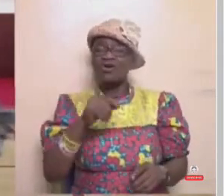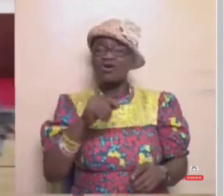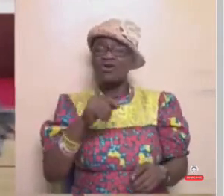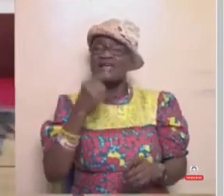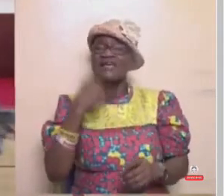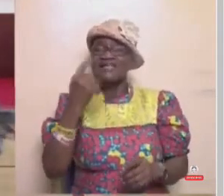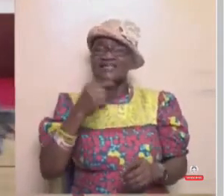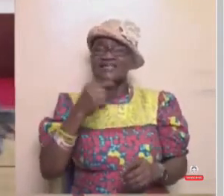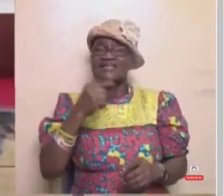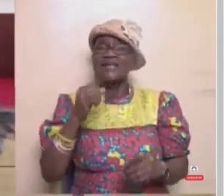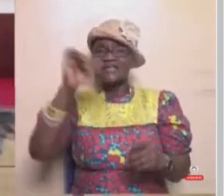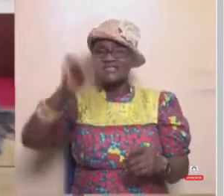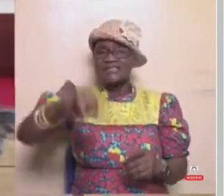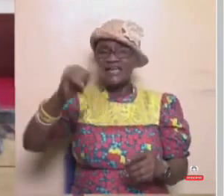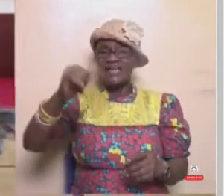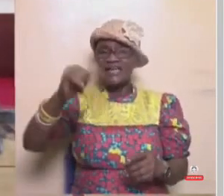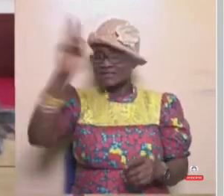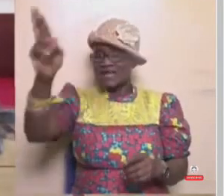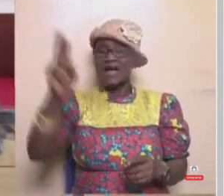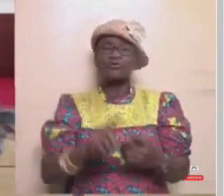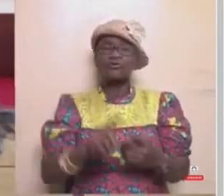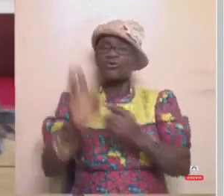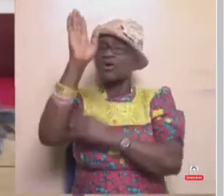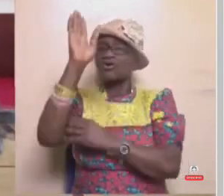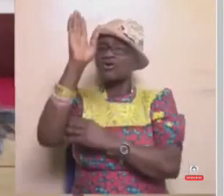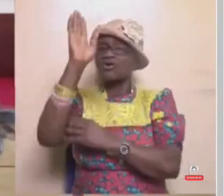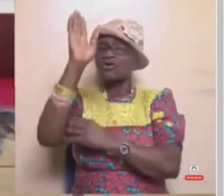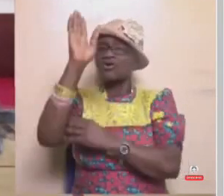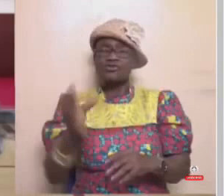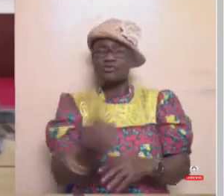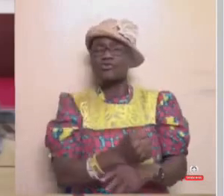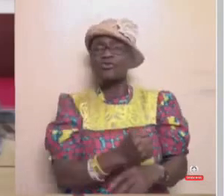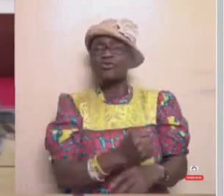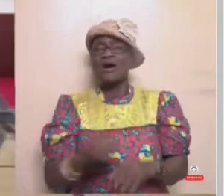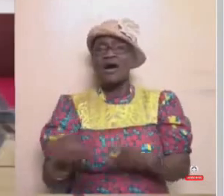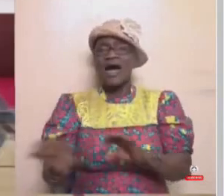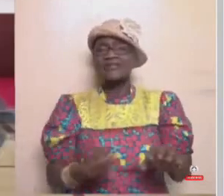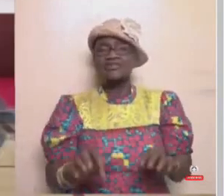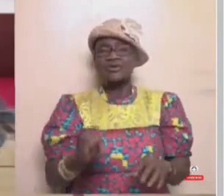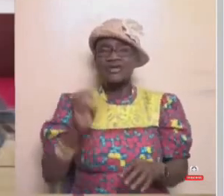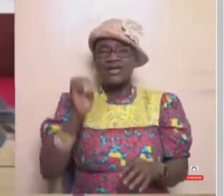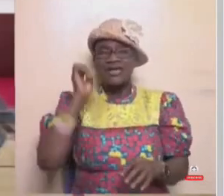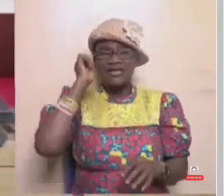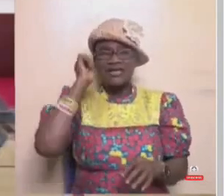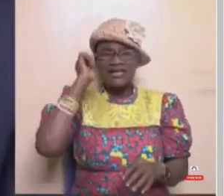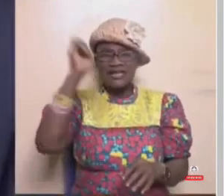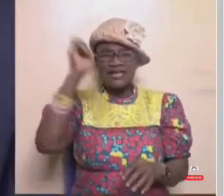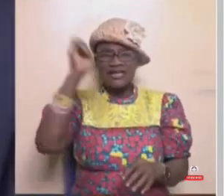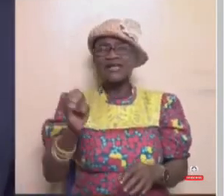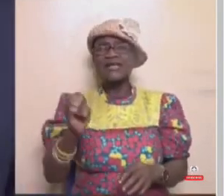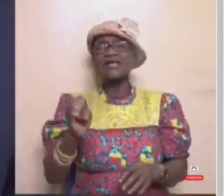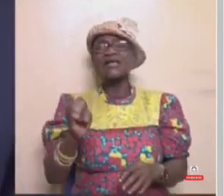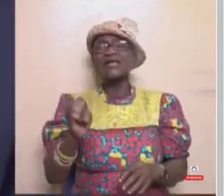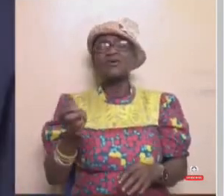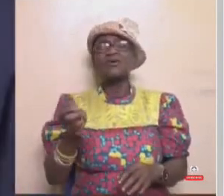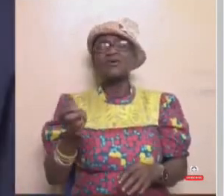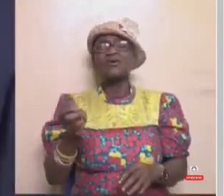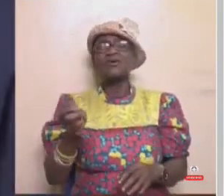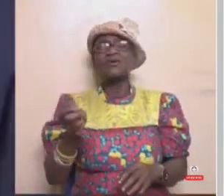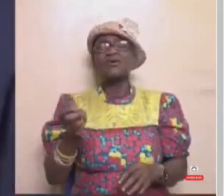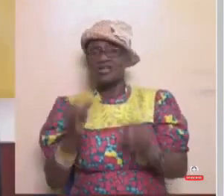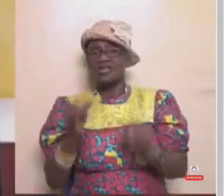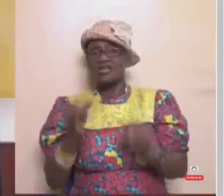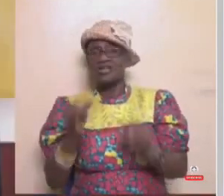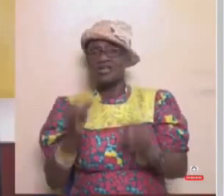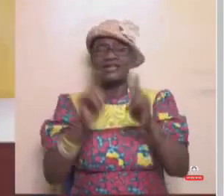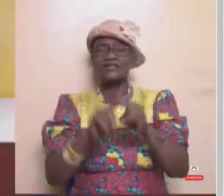he took action. He left as God instructed him to leave. And at the end of the